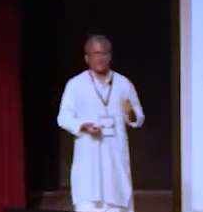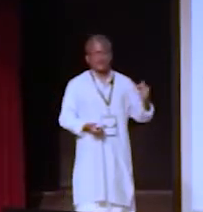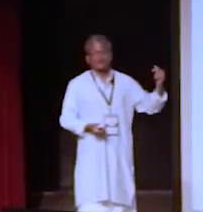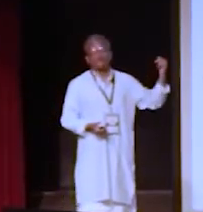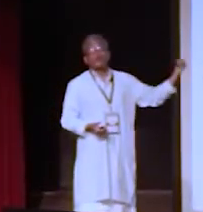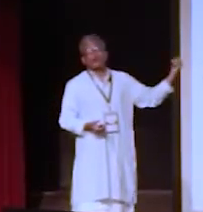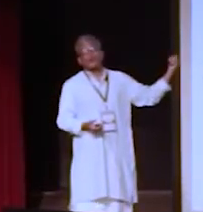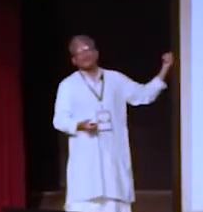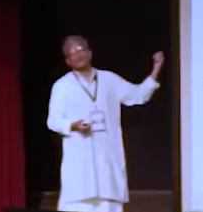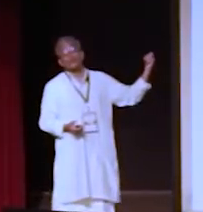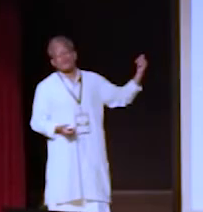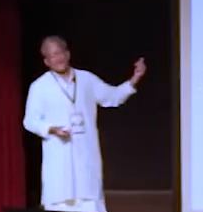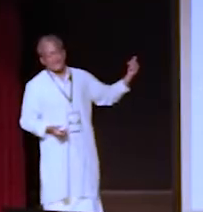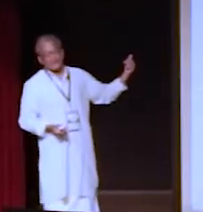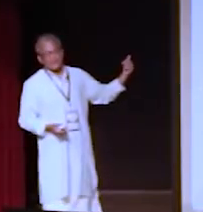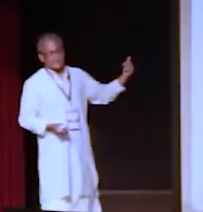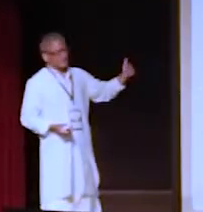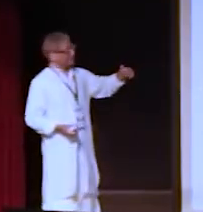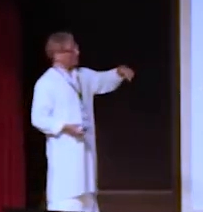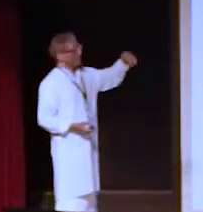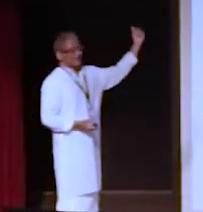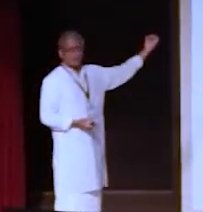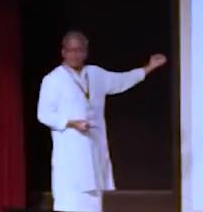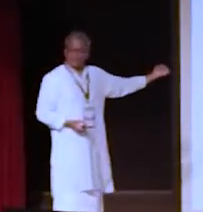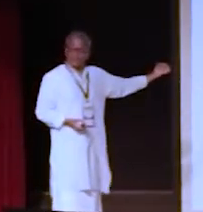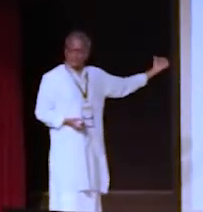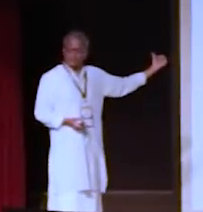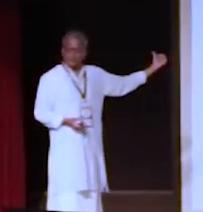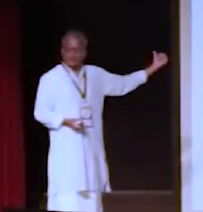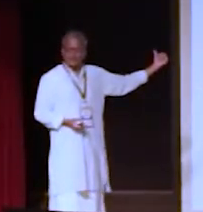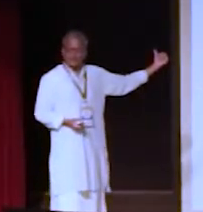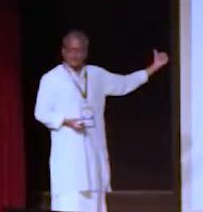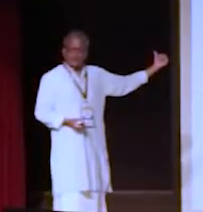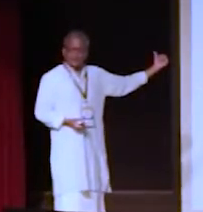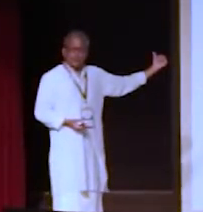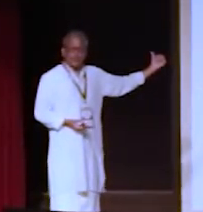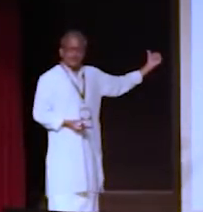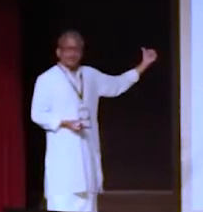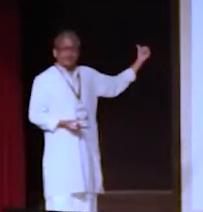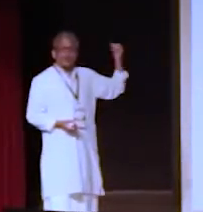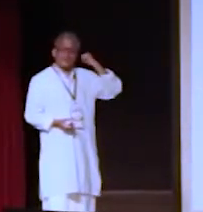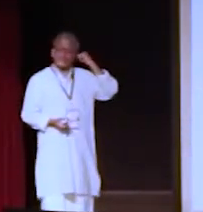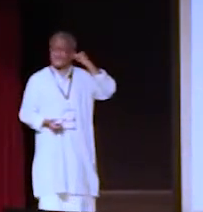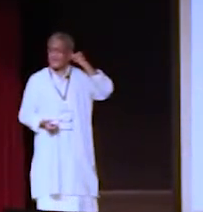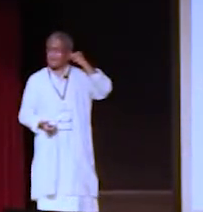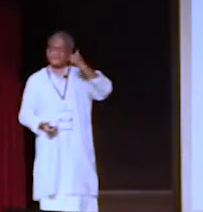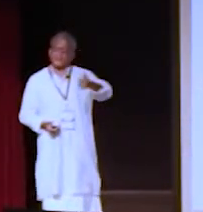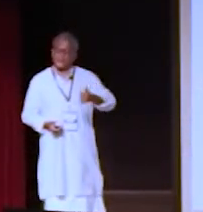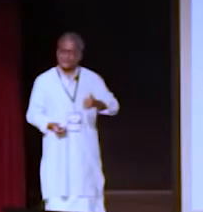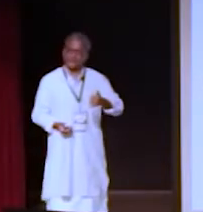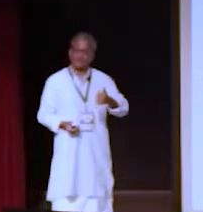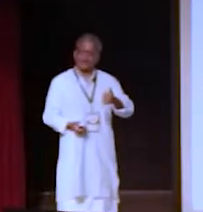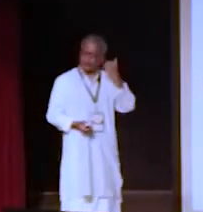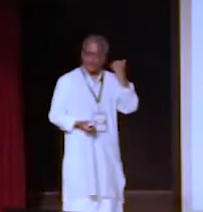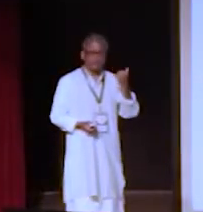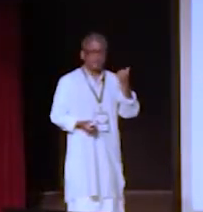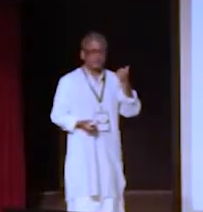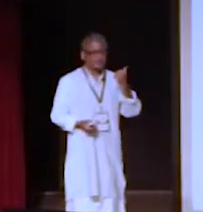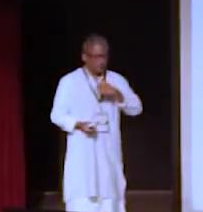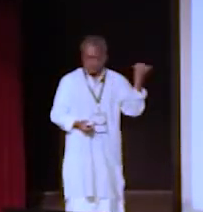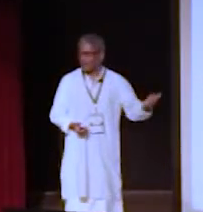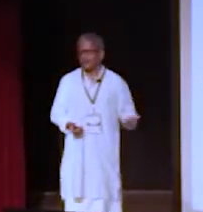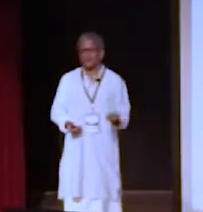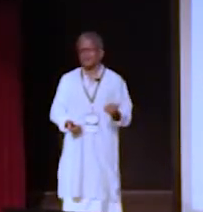this. We want to create the same kind of play that you saw, where kids, all they have is a feature phone,